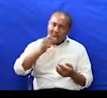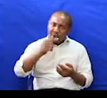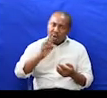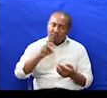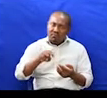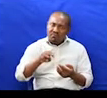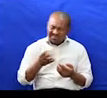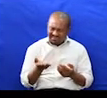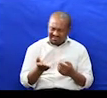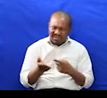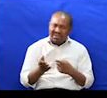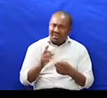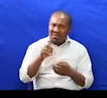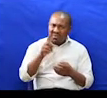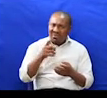What is atom?